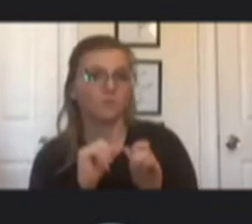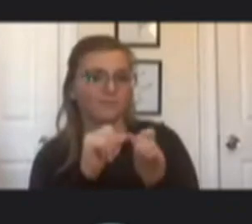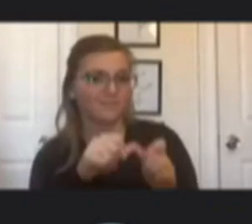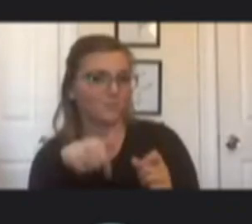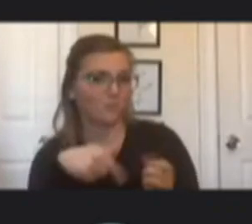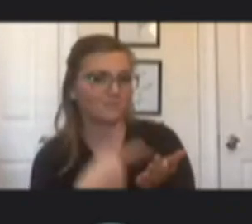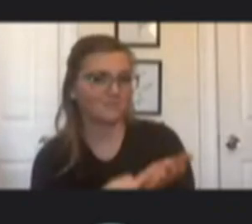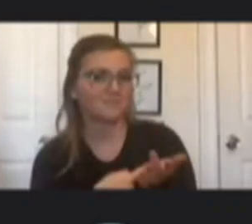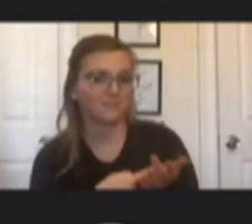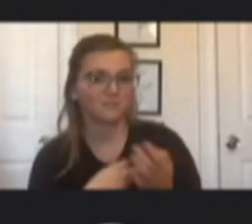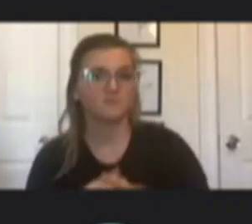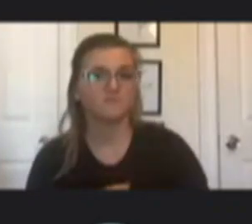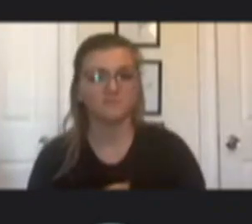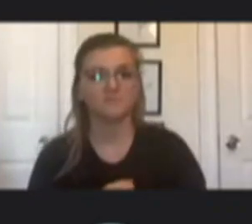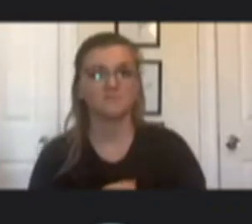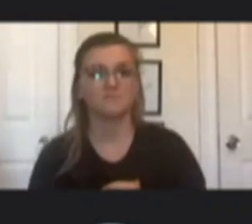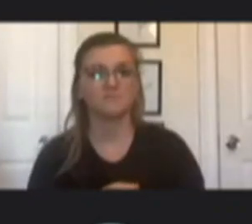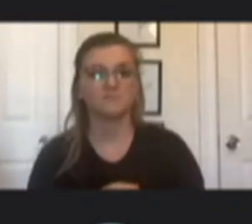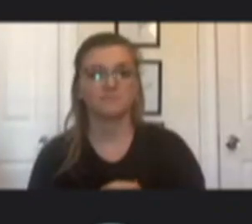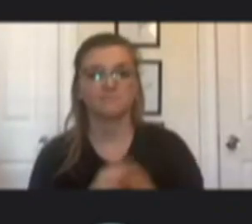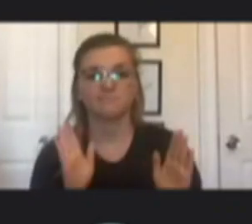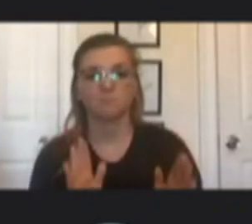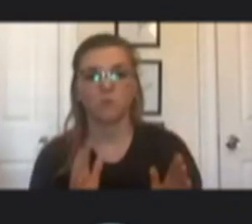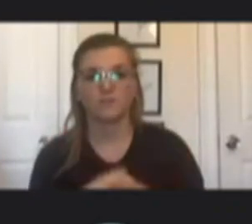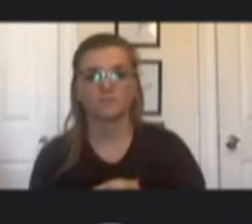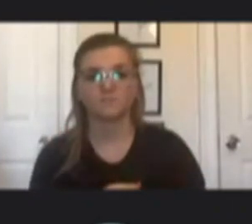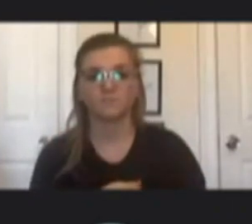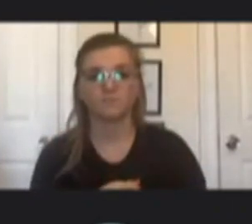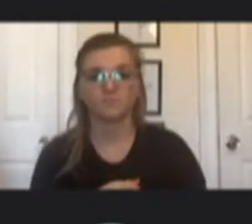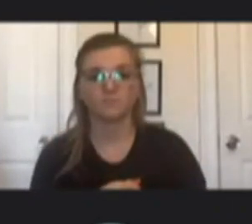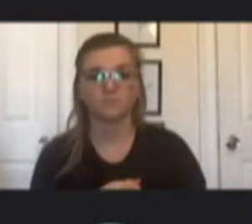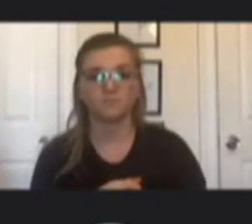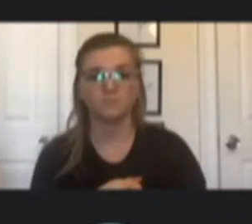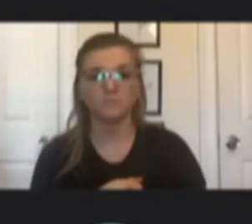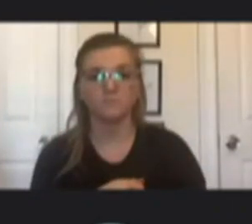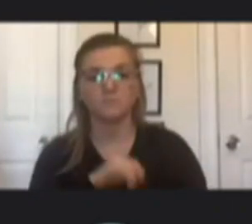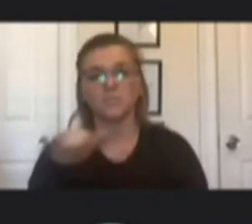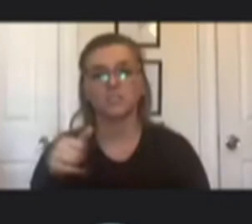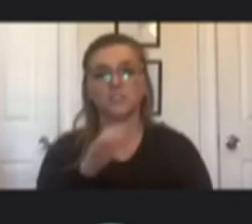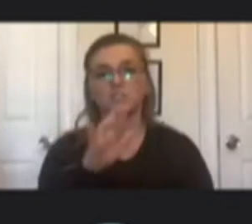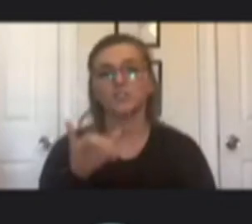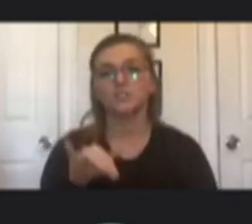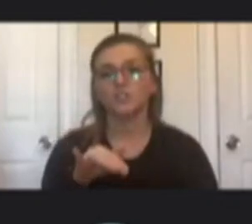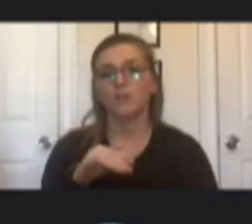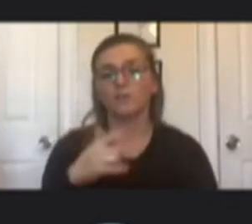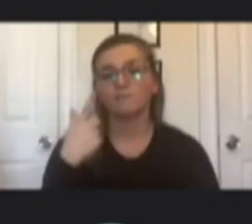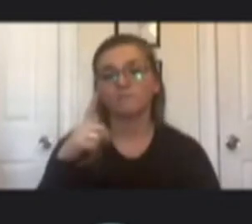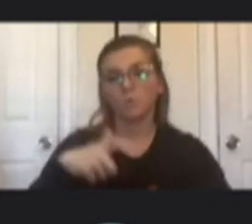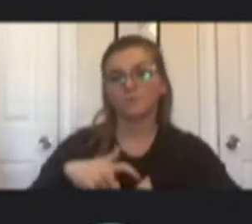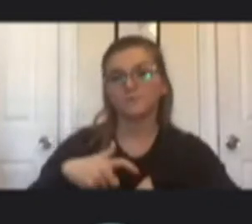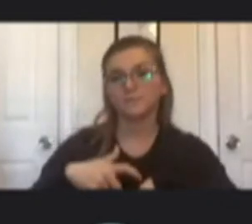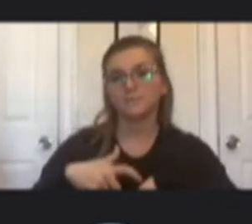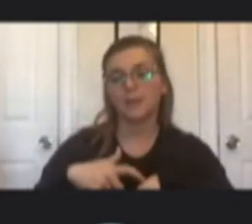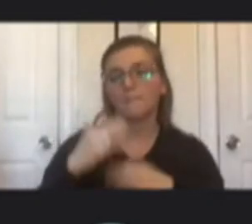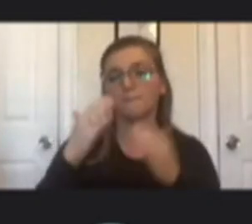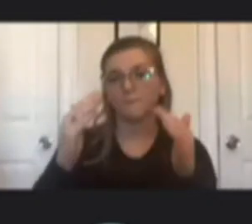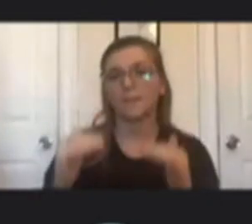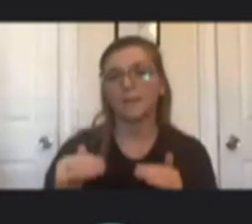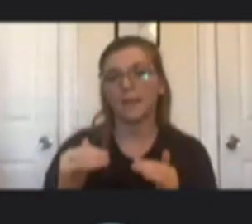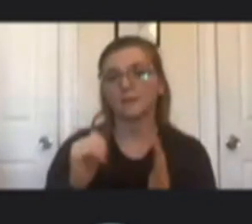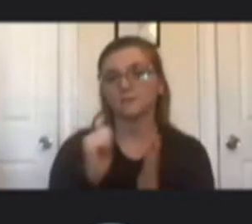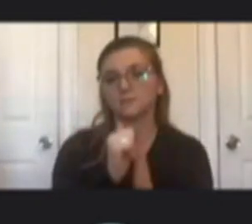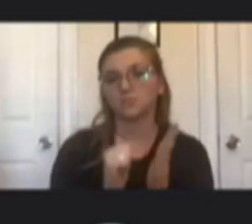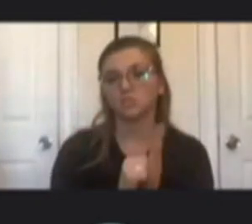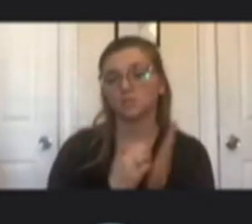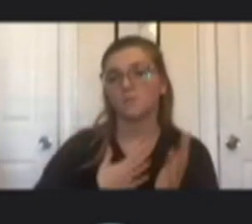discussion. Great. And in the interest of time, the next item on the agenda is my